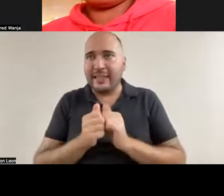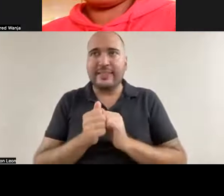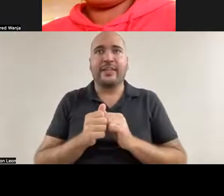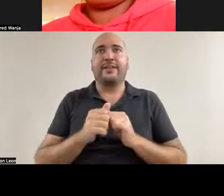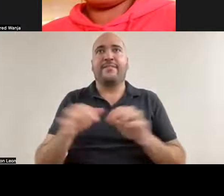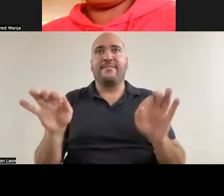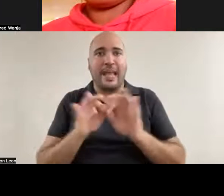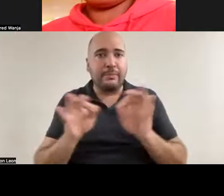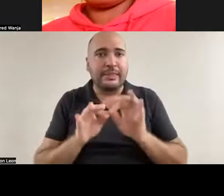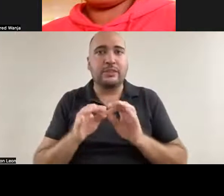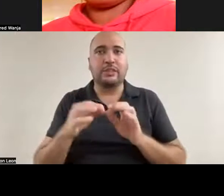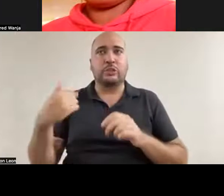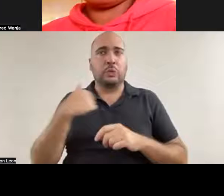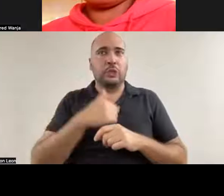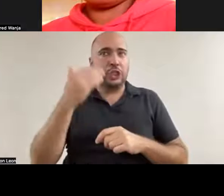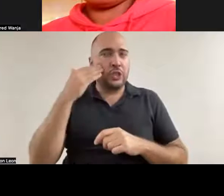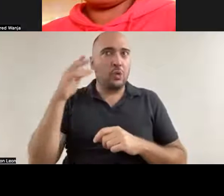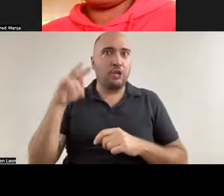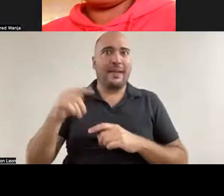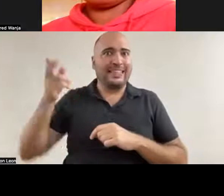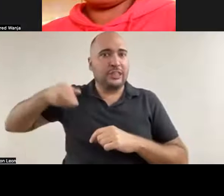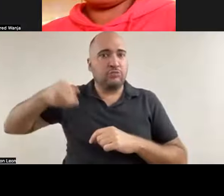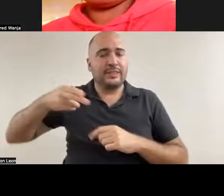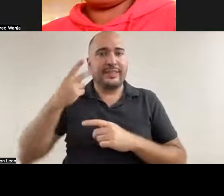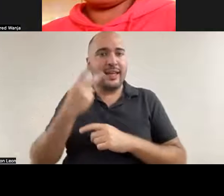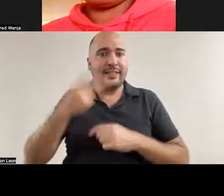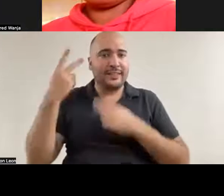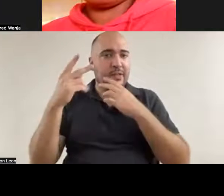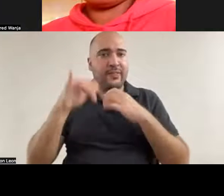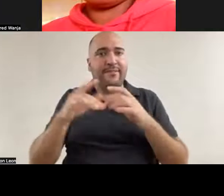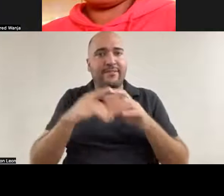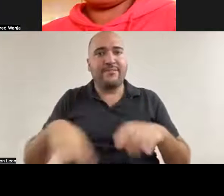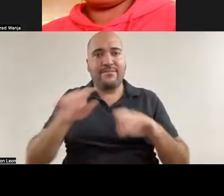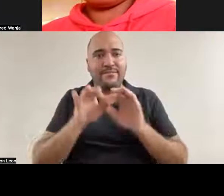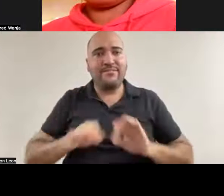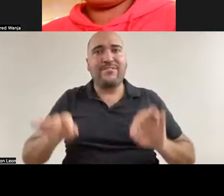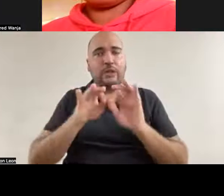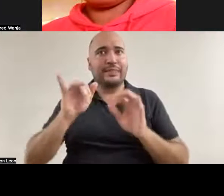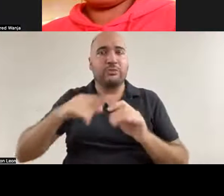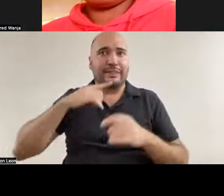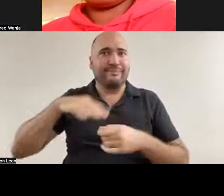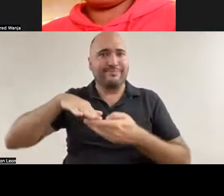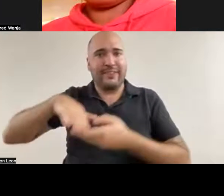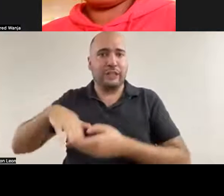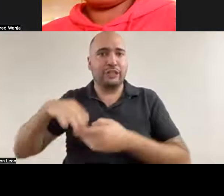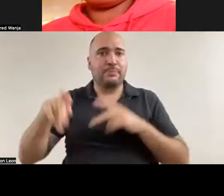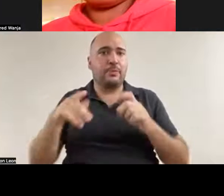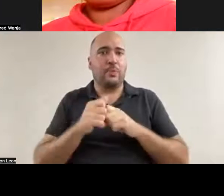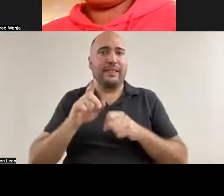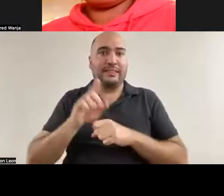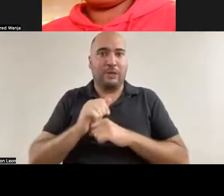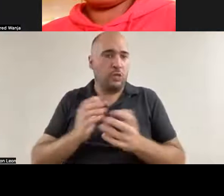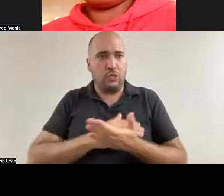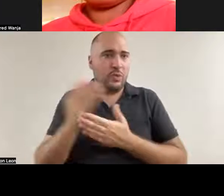know, looking back at history, looking back in hindsight, that these are the values that have disadvantaged people with disabilities throughout